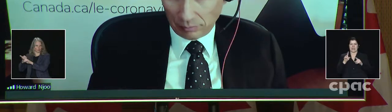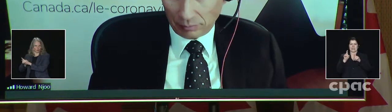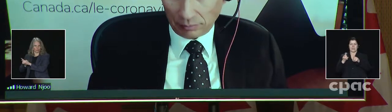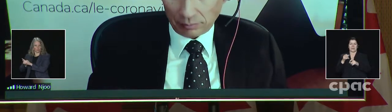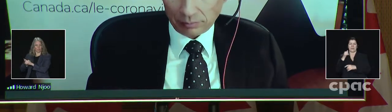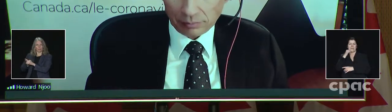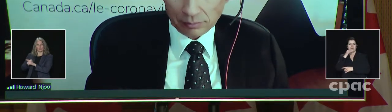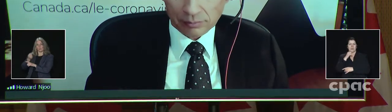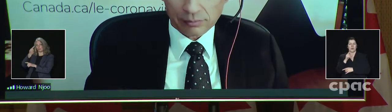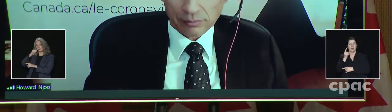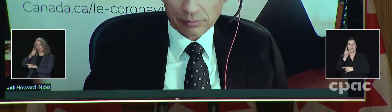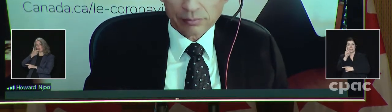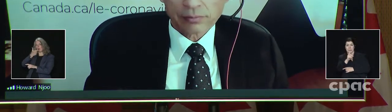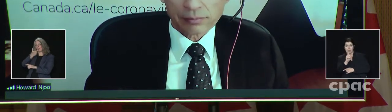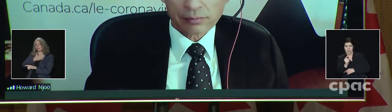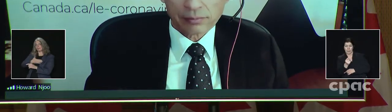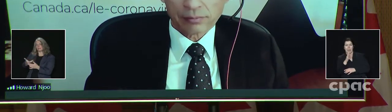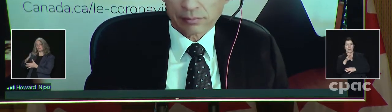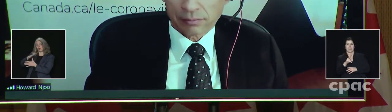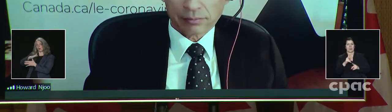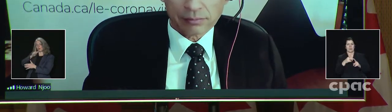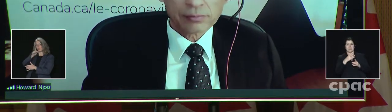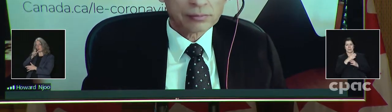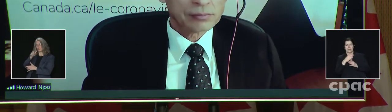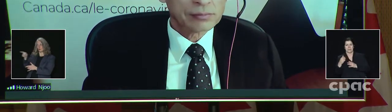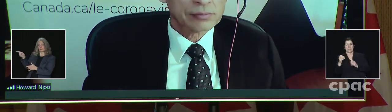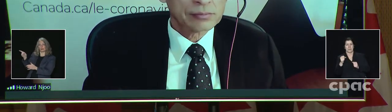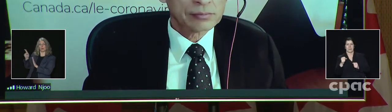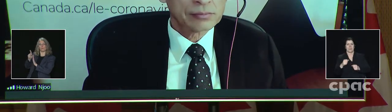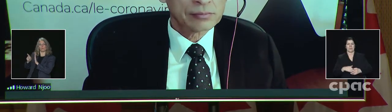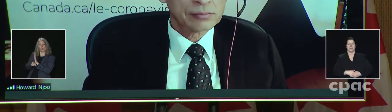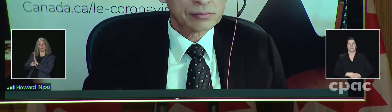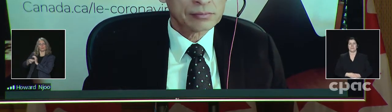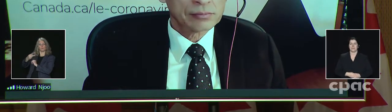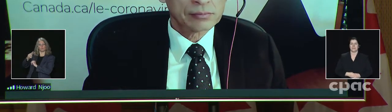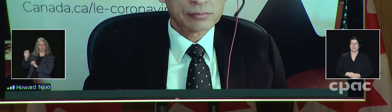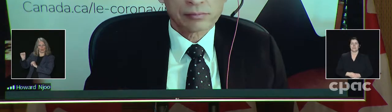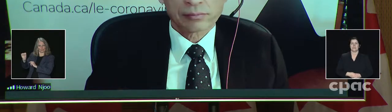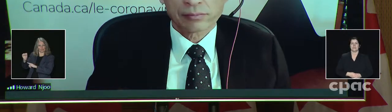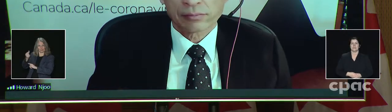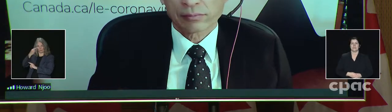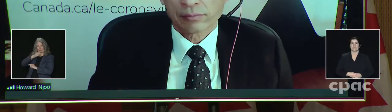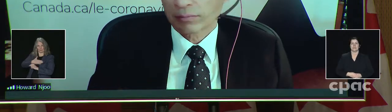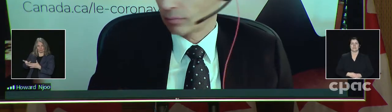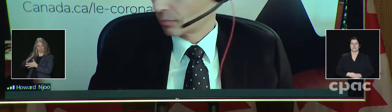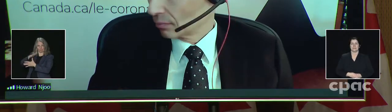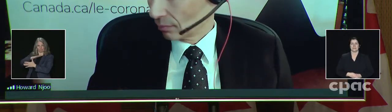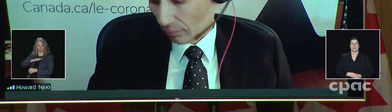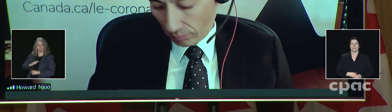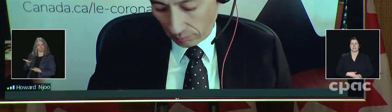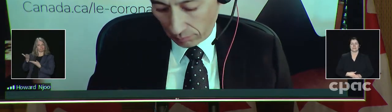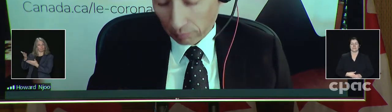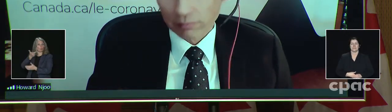possible, to give precedence or preference to the members of the Parliamentary Press Gallery. Operator, first question.